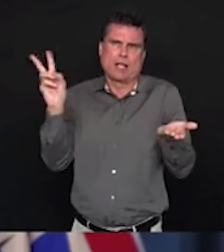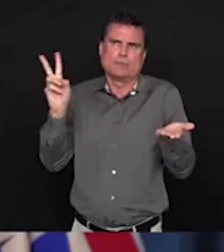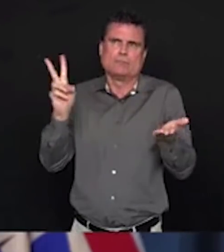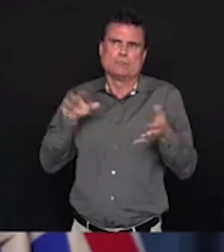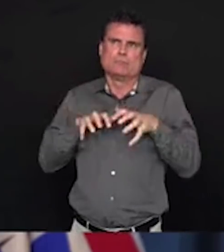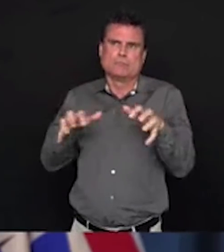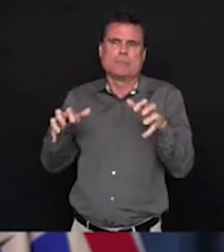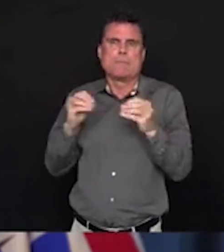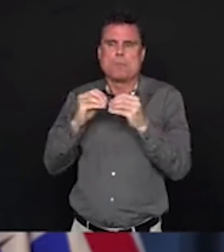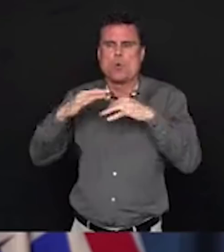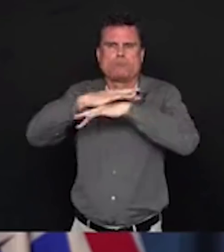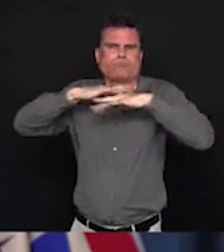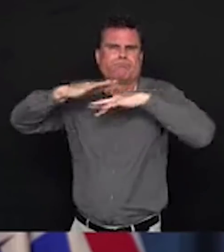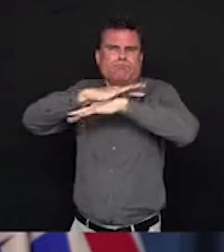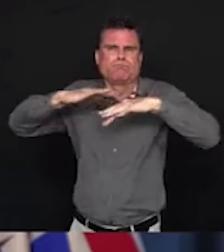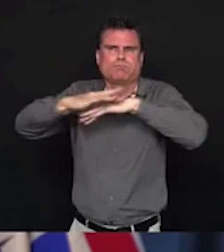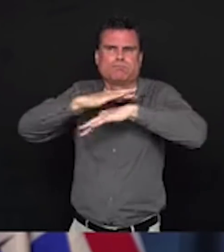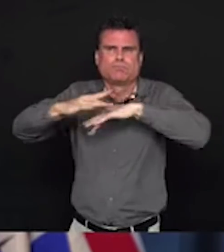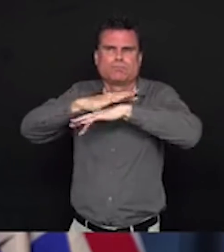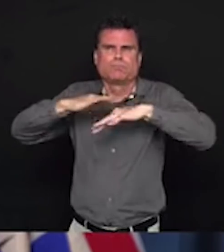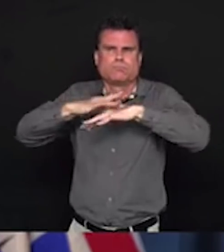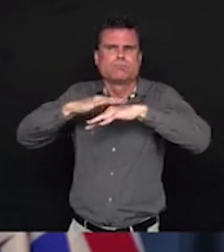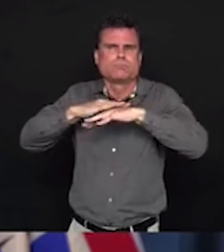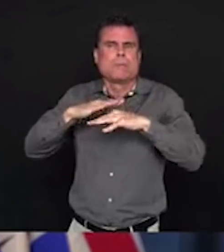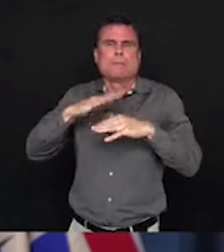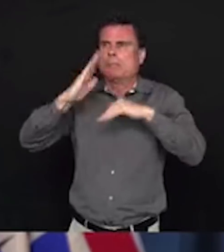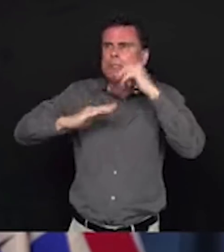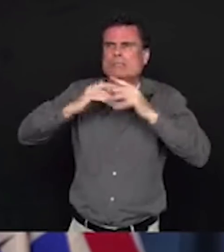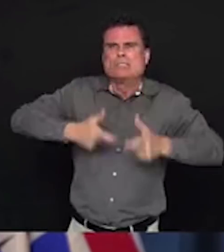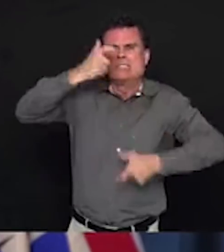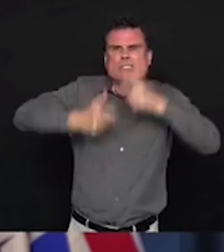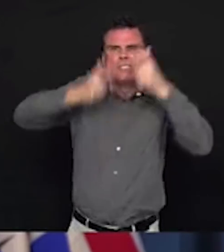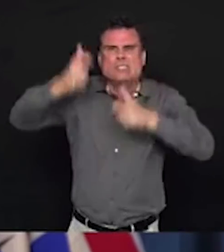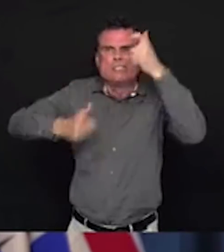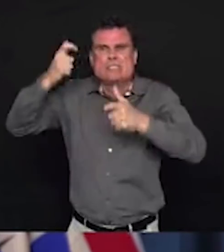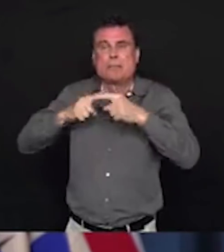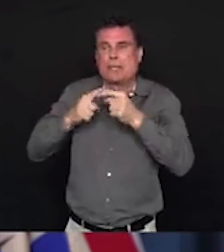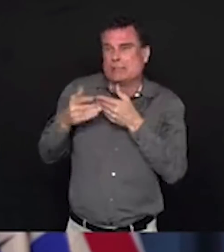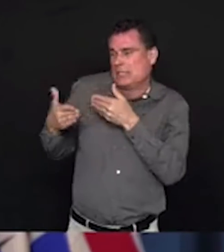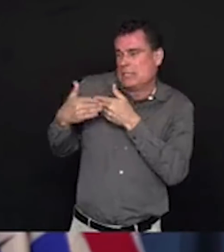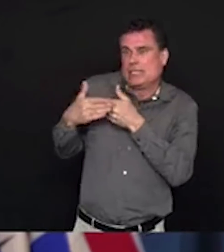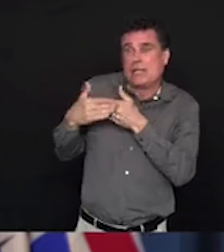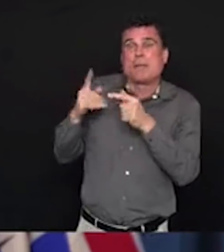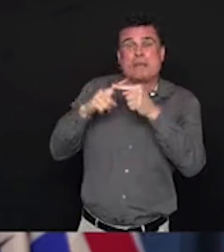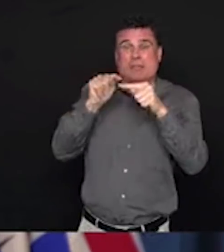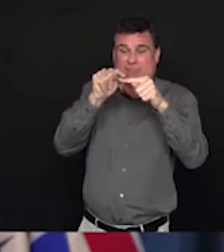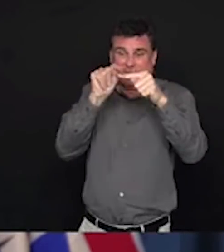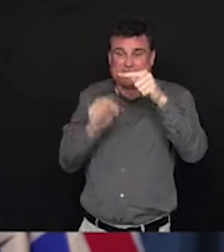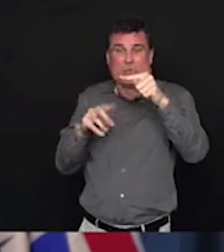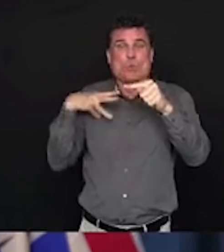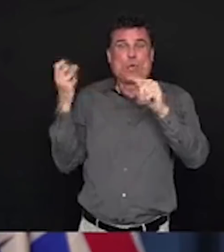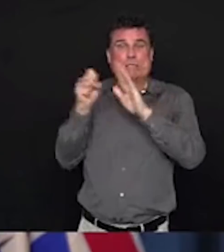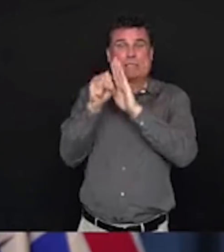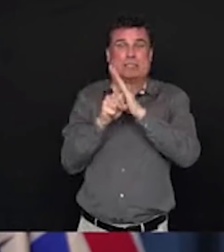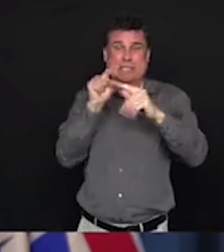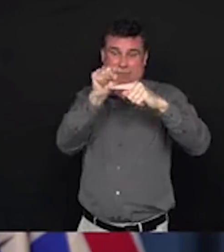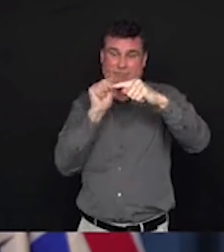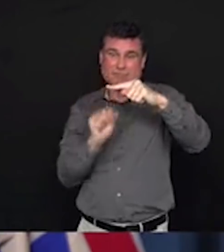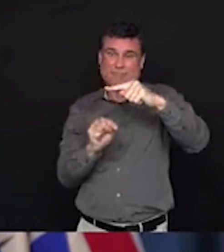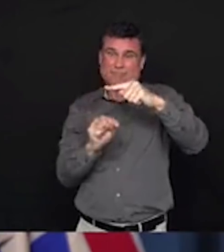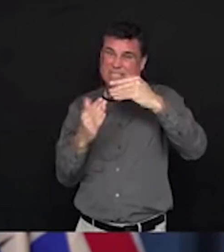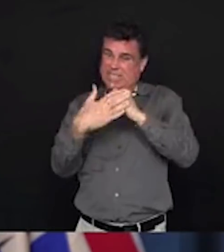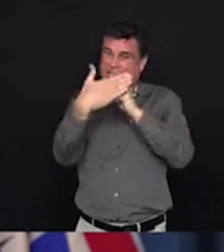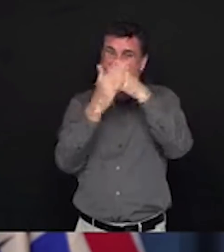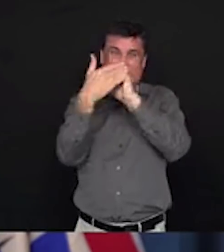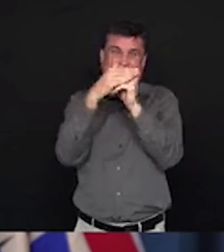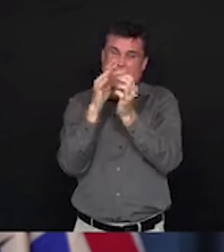and people from Washington who came to British Columbia. So the challenge that we had and the initial outbreak in the Lynn Valley Care